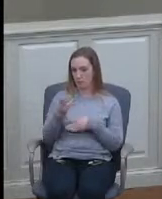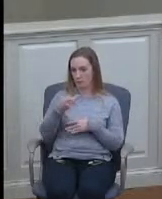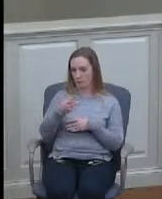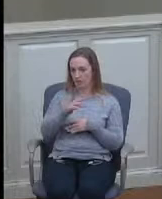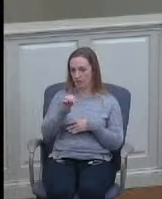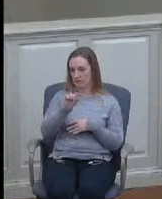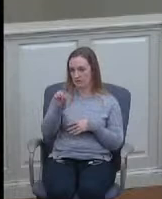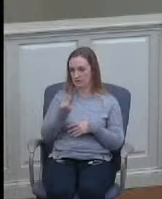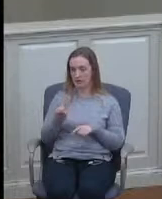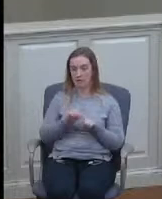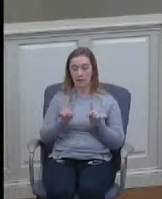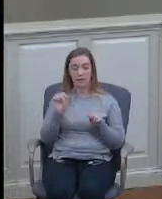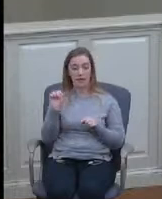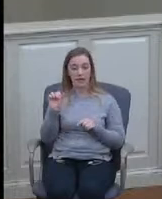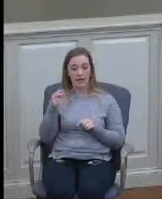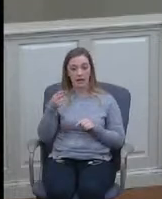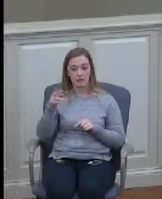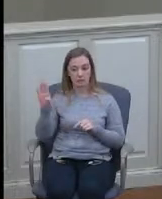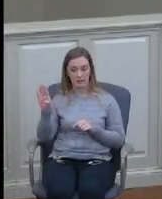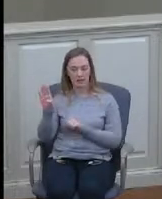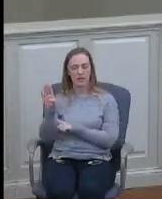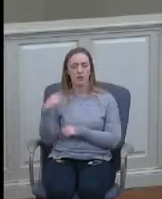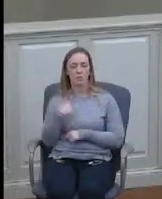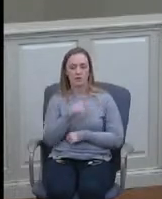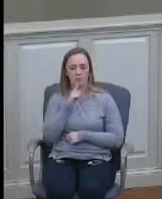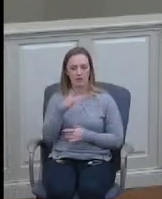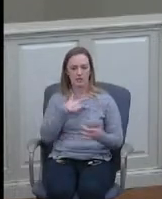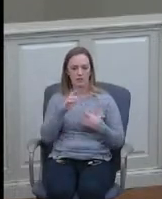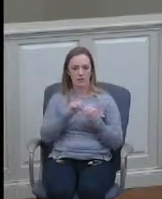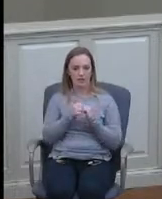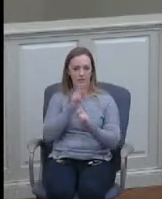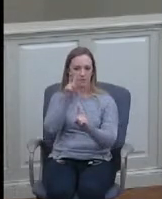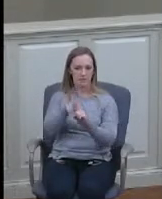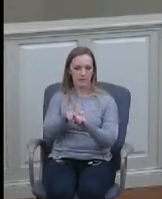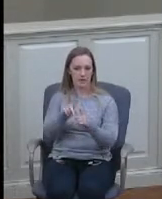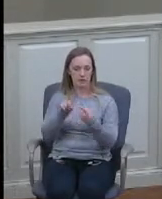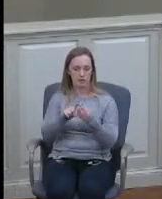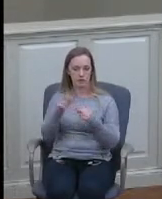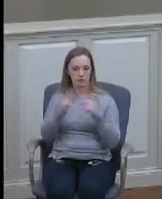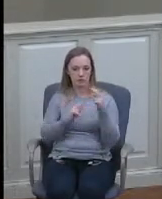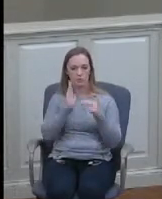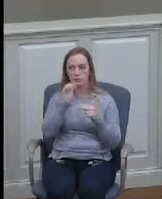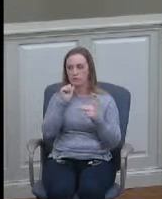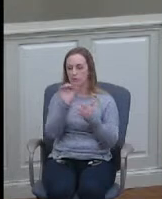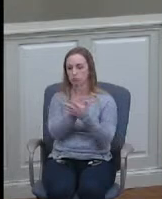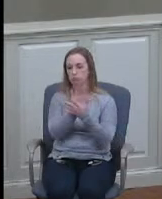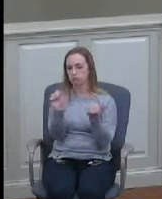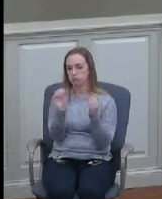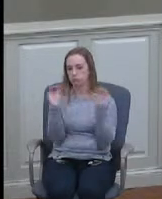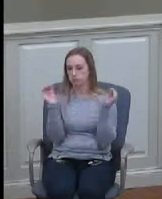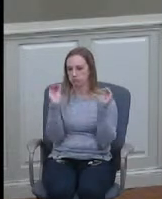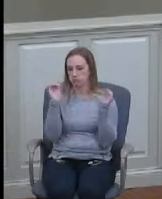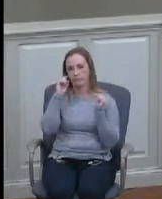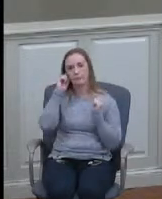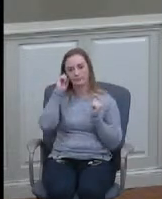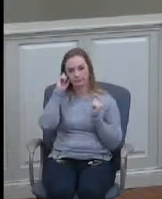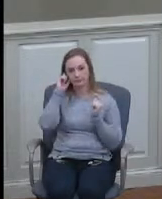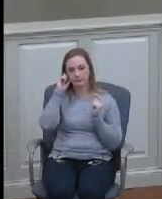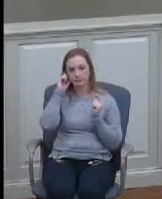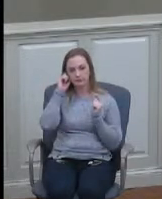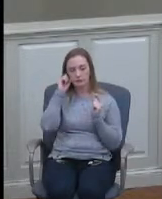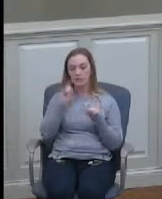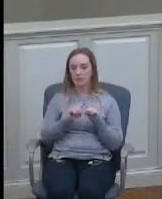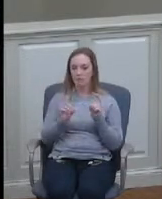Heritage Board, really, they're more concerned about how it is applied to the building so that it does not do any harm. Right. But it is given